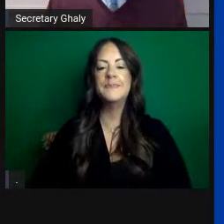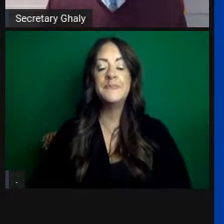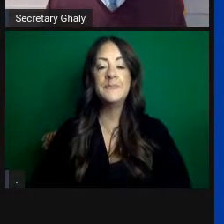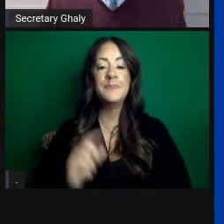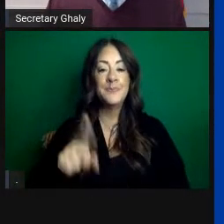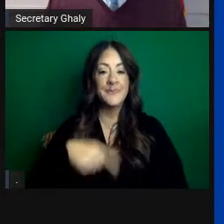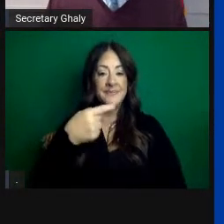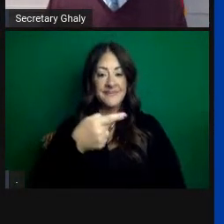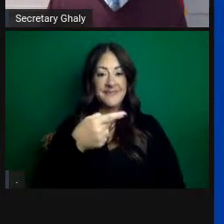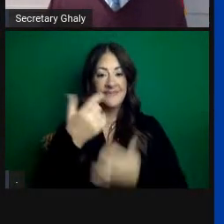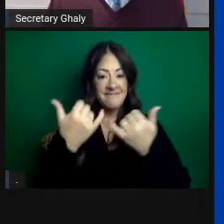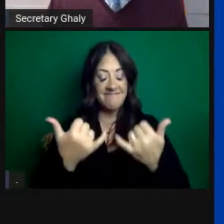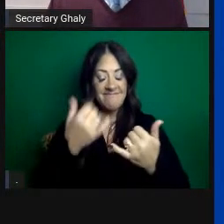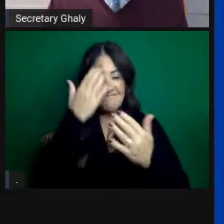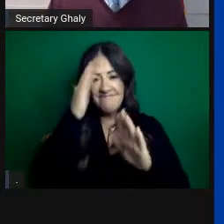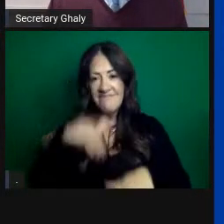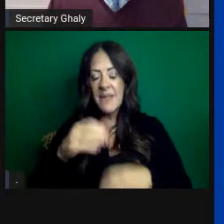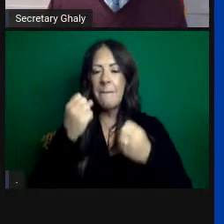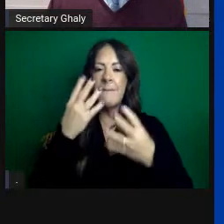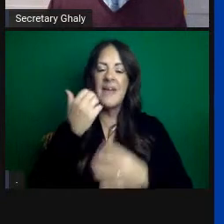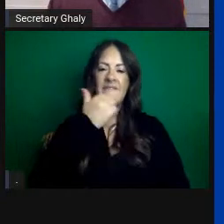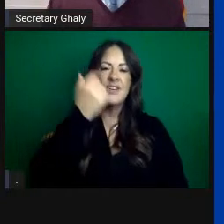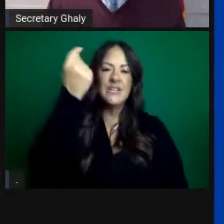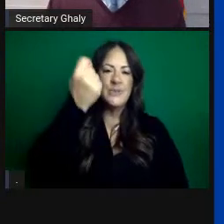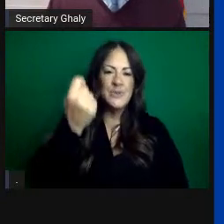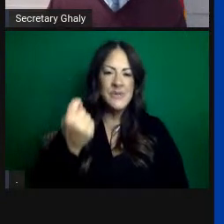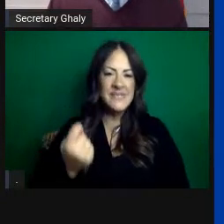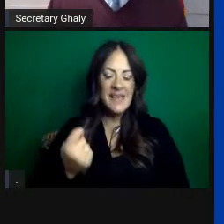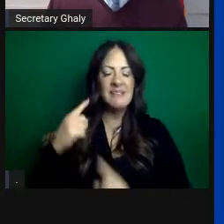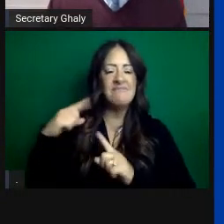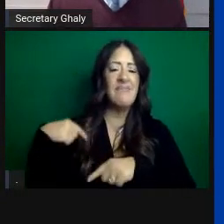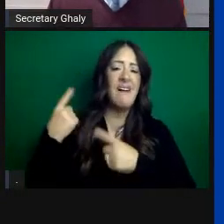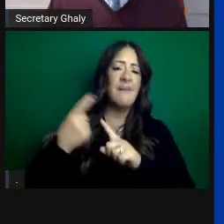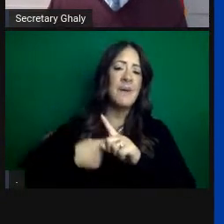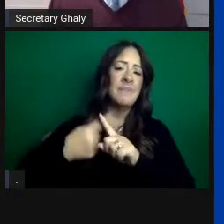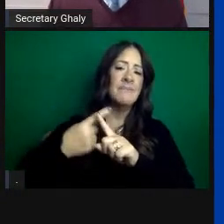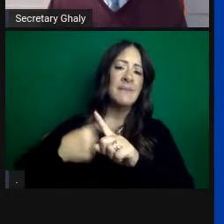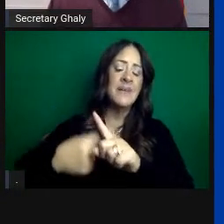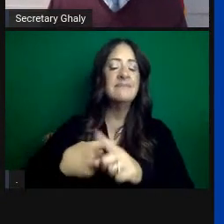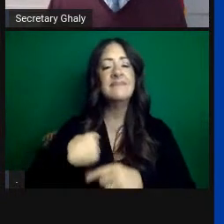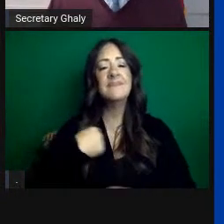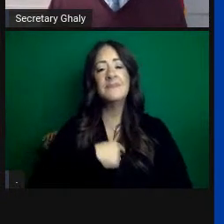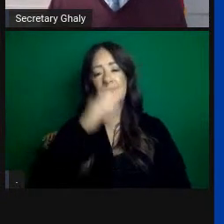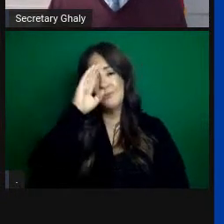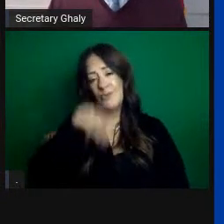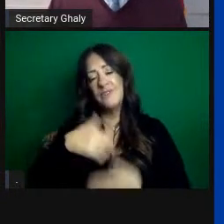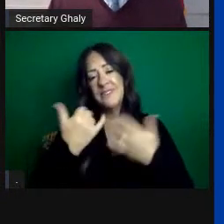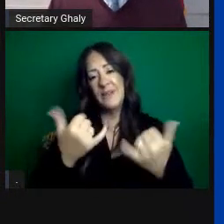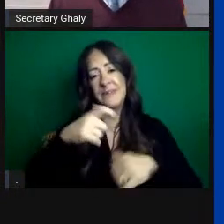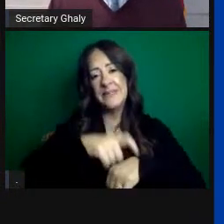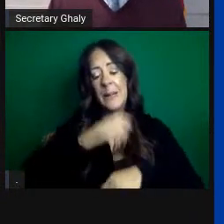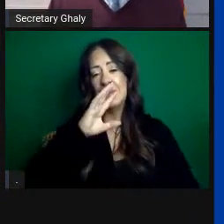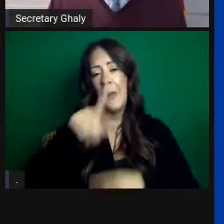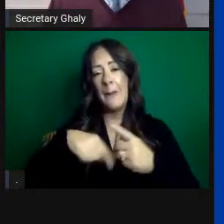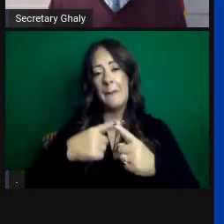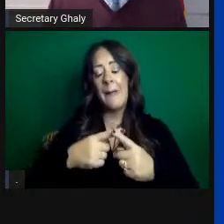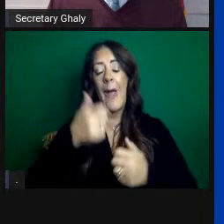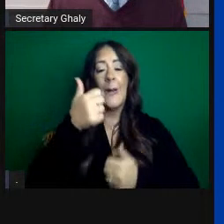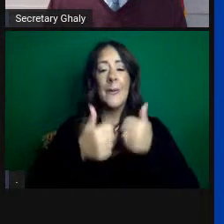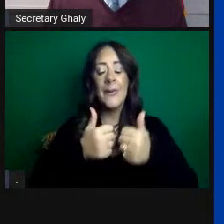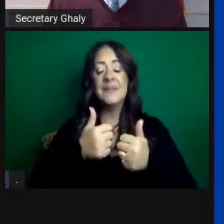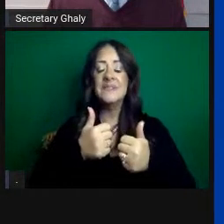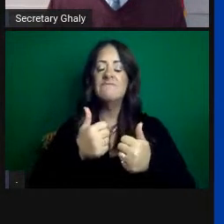So as we've done for many Tuesdays over the last many months, it's also time to talk about our blueprint for a safer